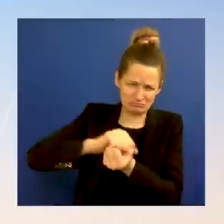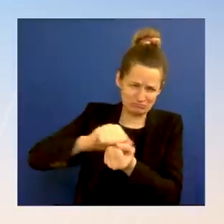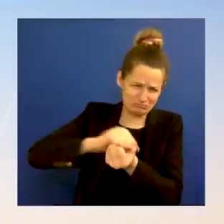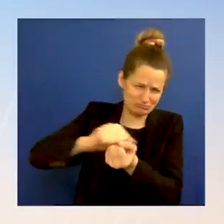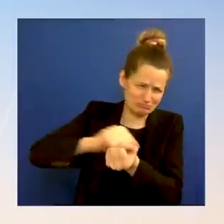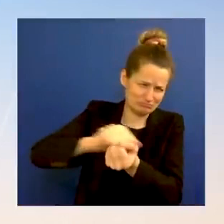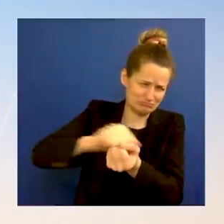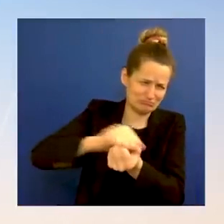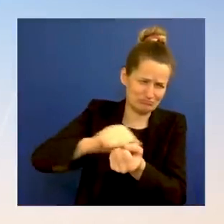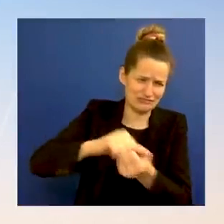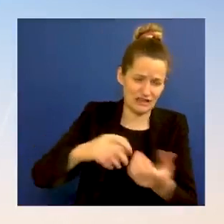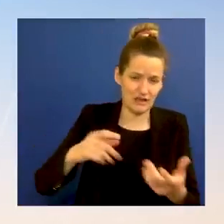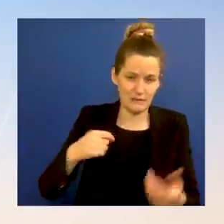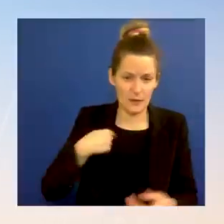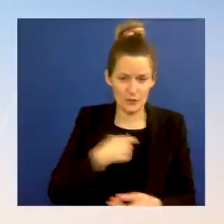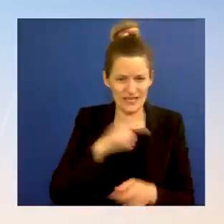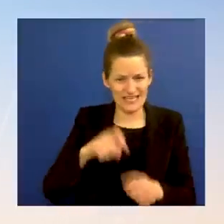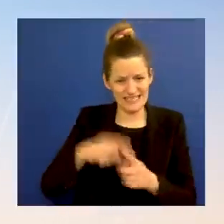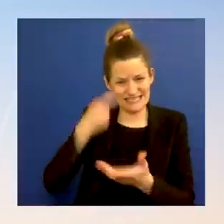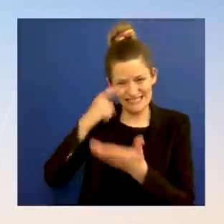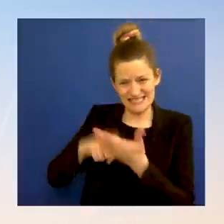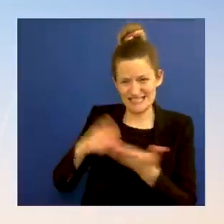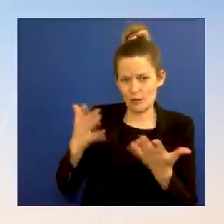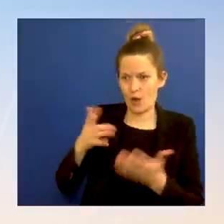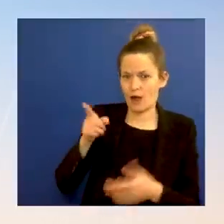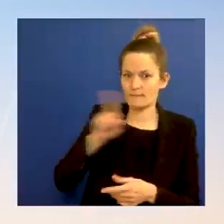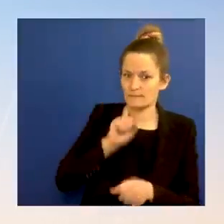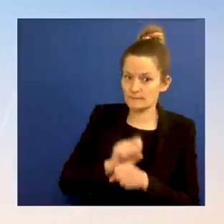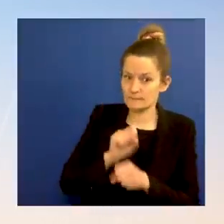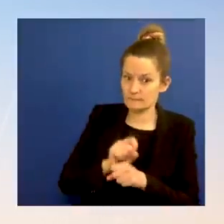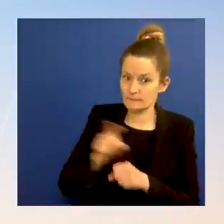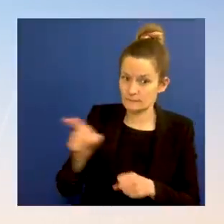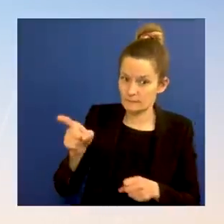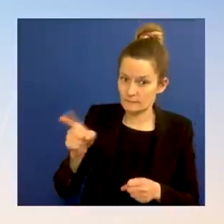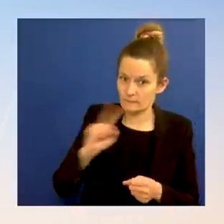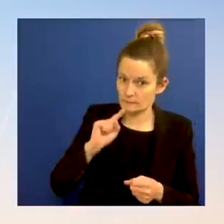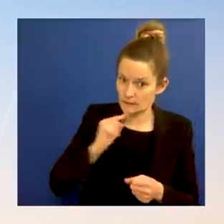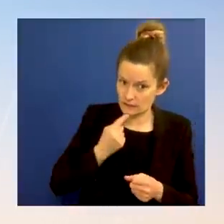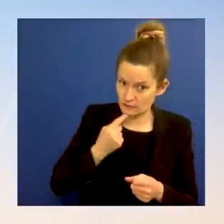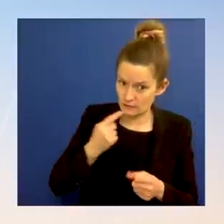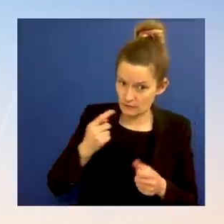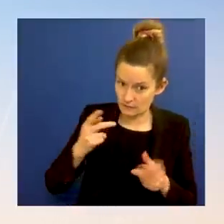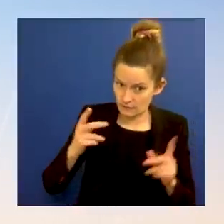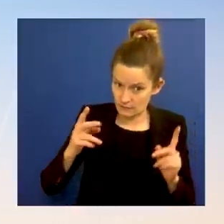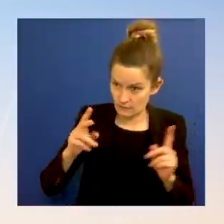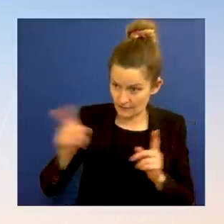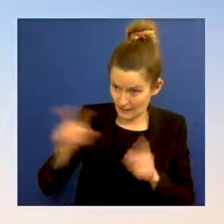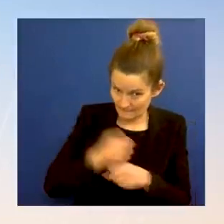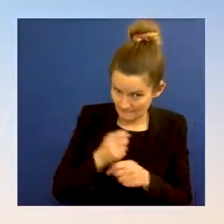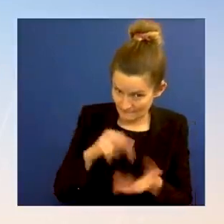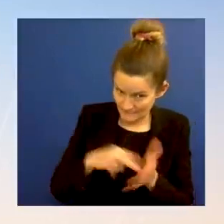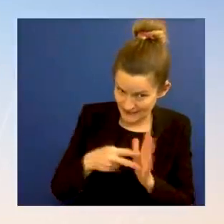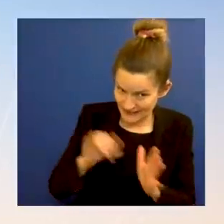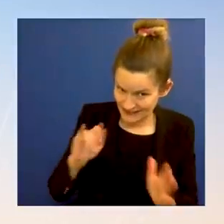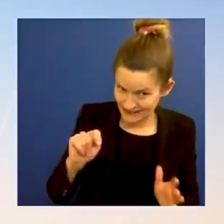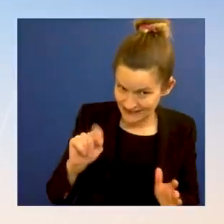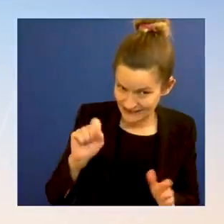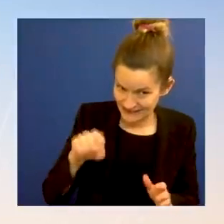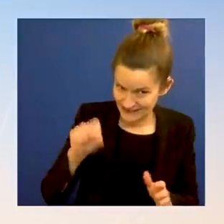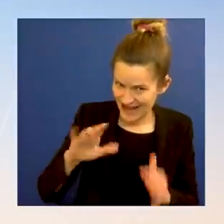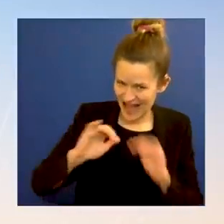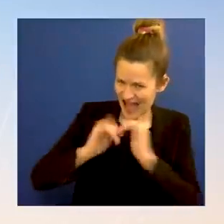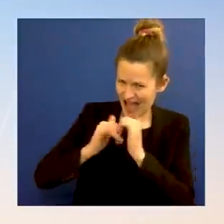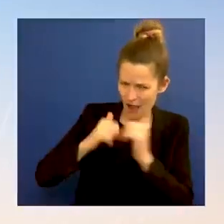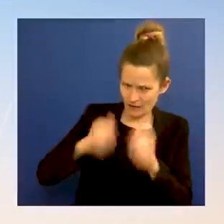implementation of humanitarian access, work to establish that quickly. In terms of the implementation of that, I don't think I have any more details to convey